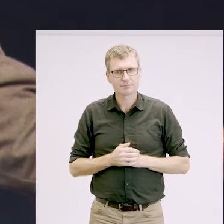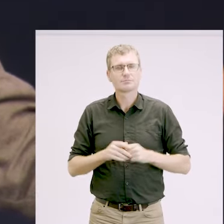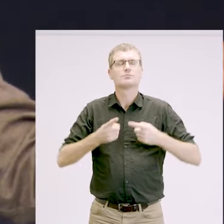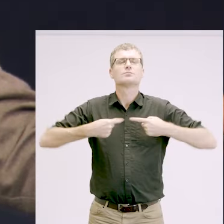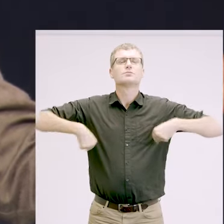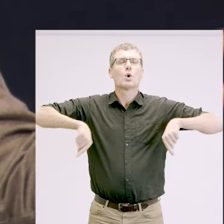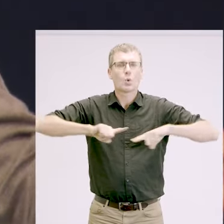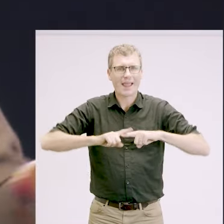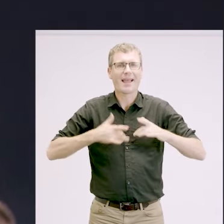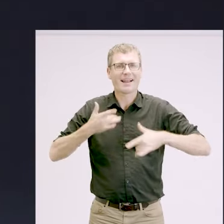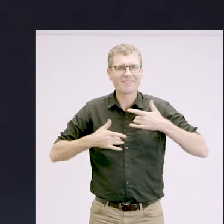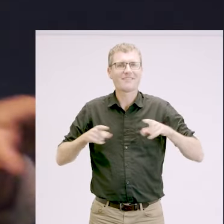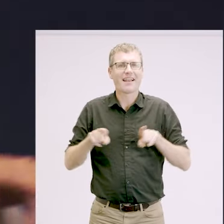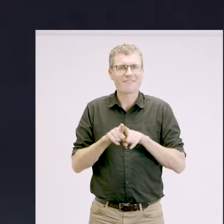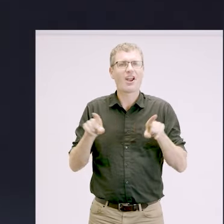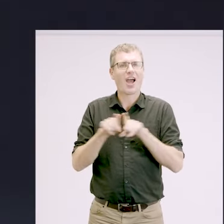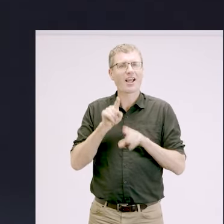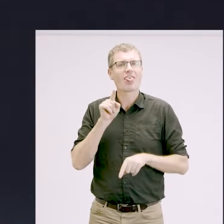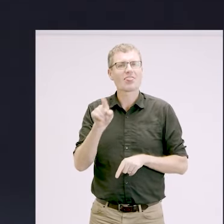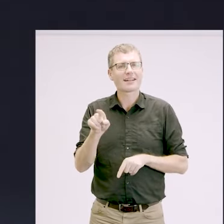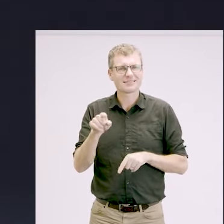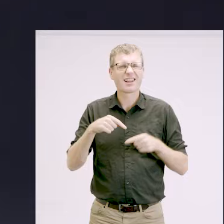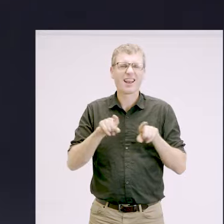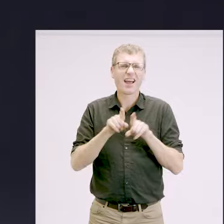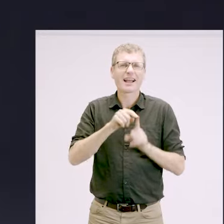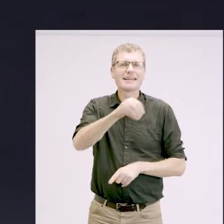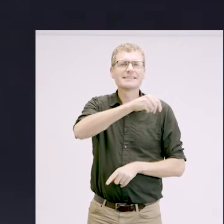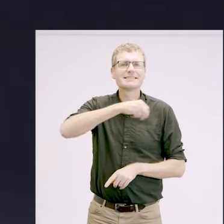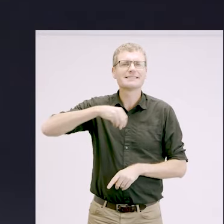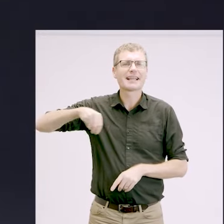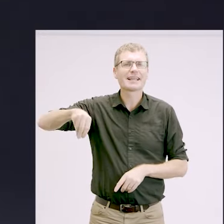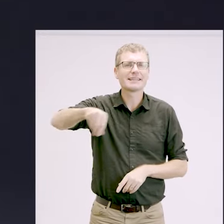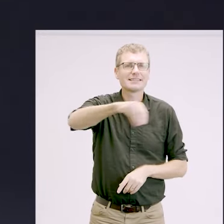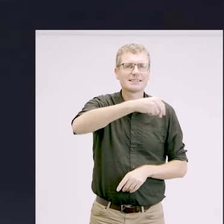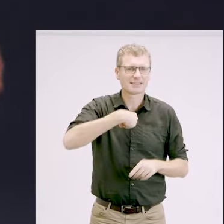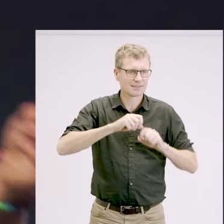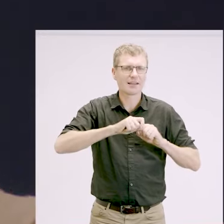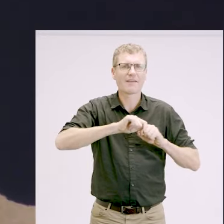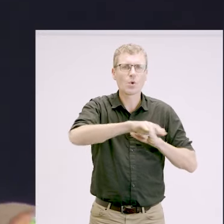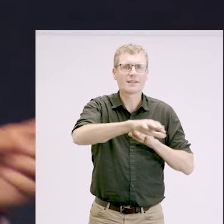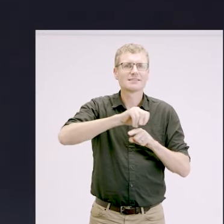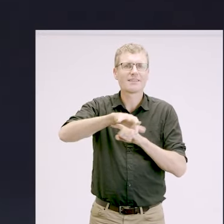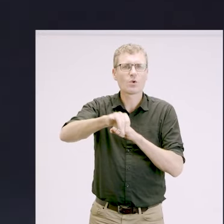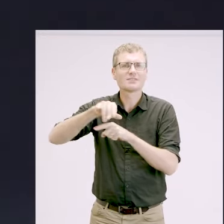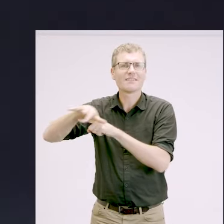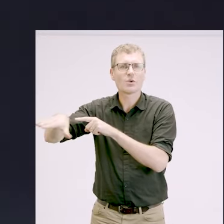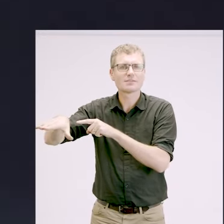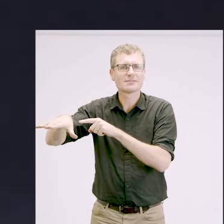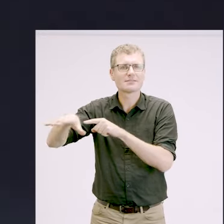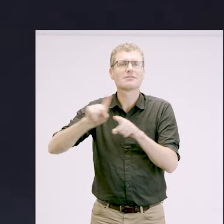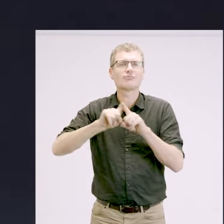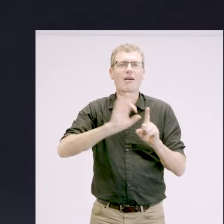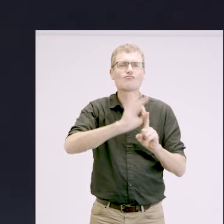of life that you're living now in the midst of your neighbors. Does that make sense? You've been sown like seed into your